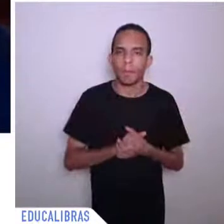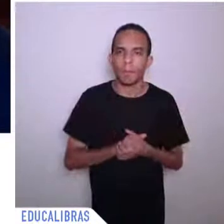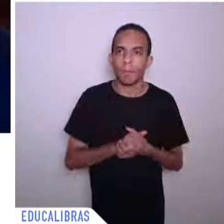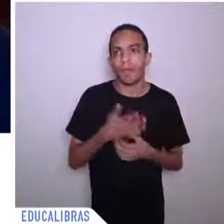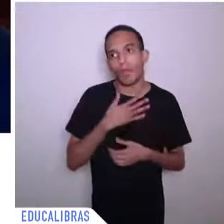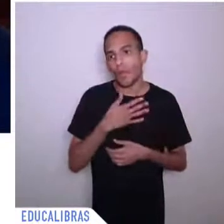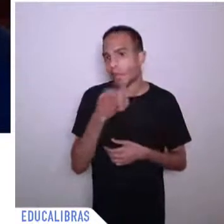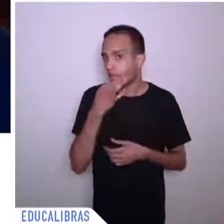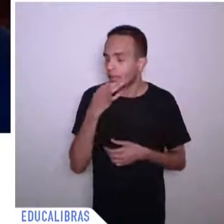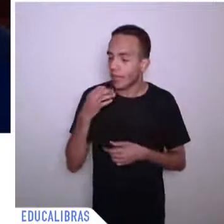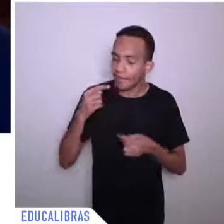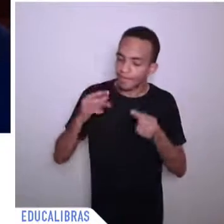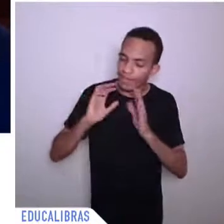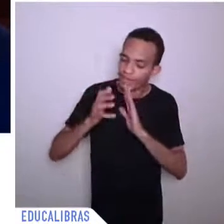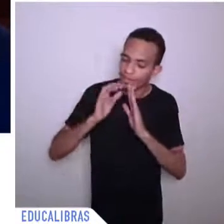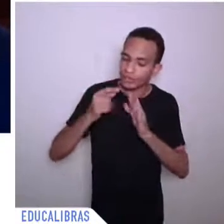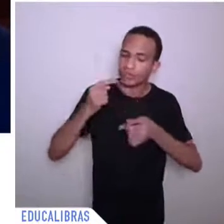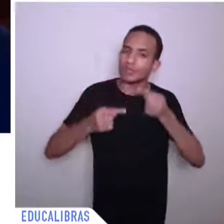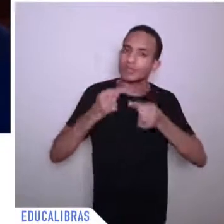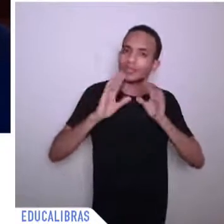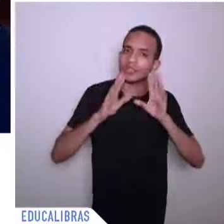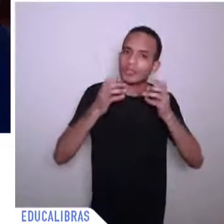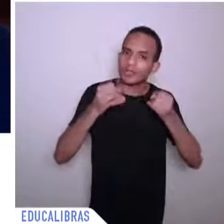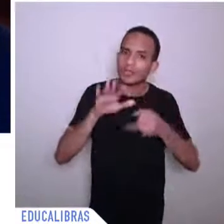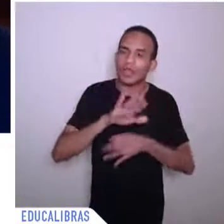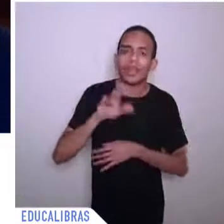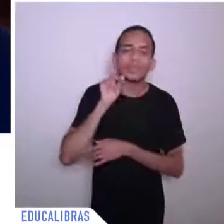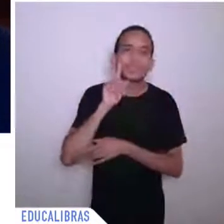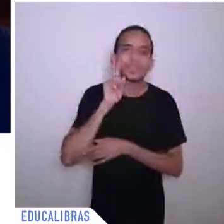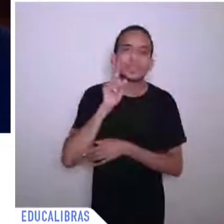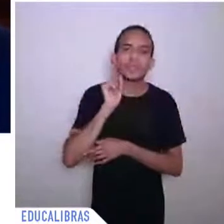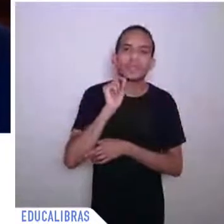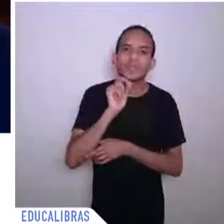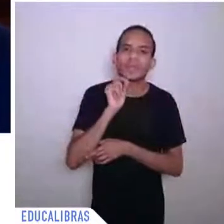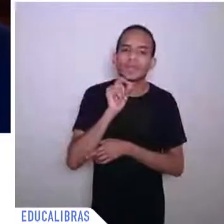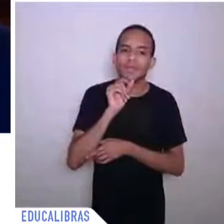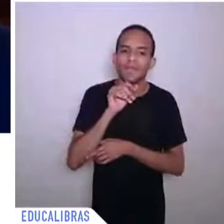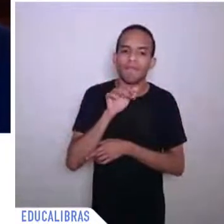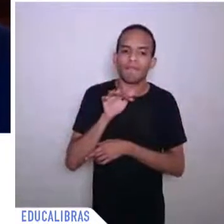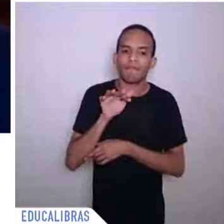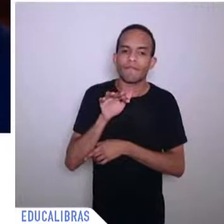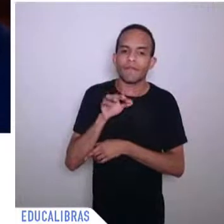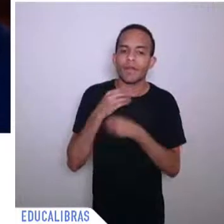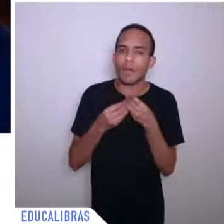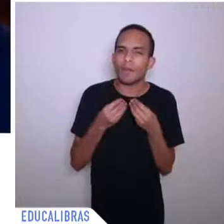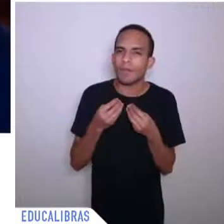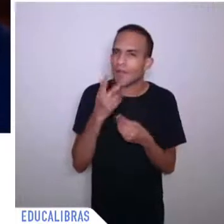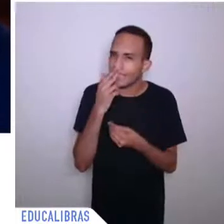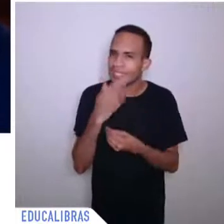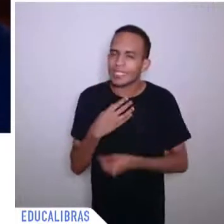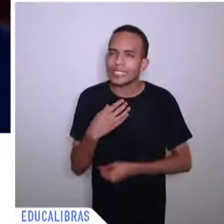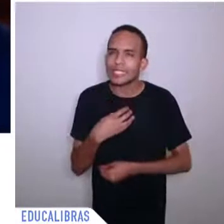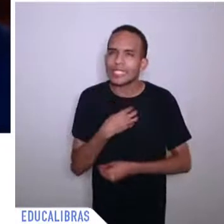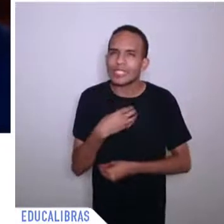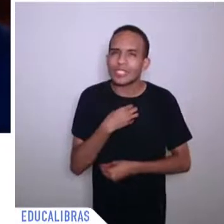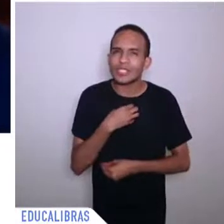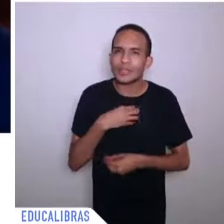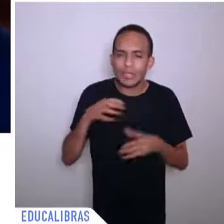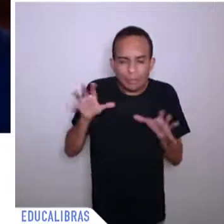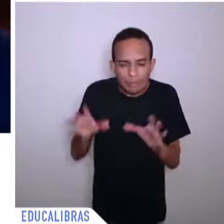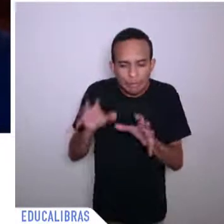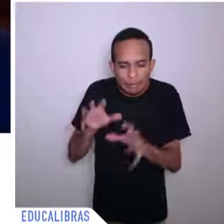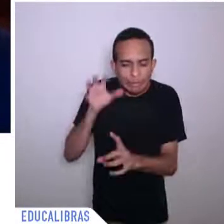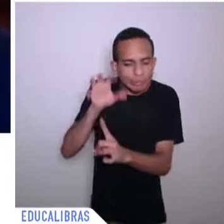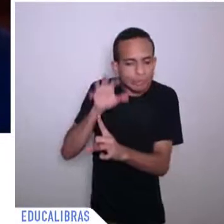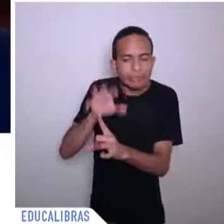that competition generates efficiency, I think the political parties, as they say in the United States, they're feeling the heat